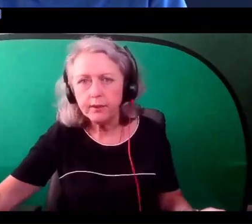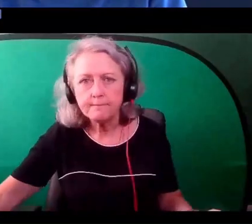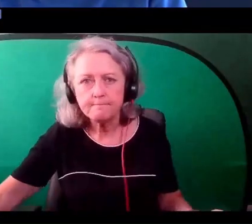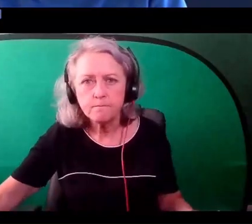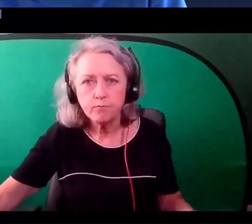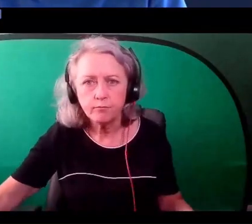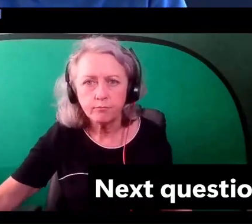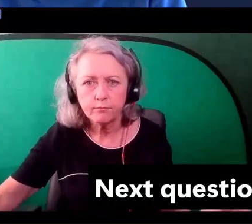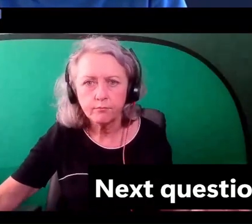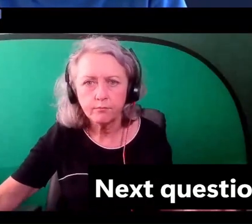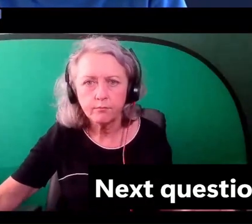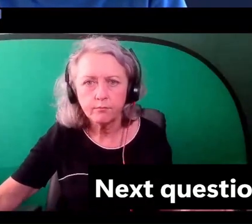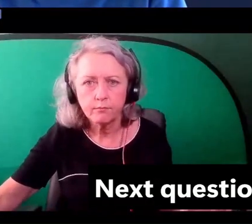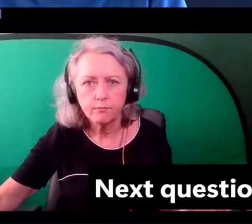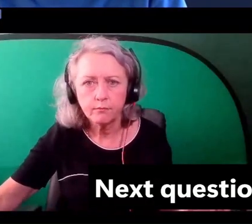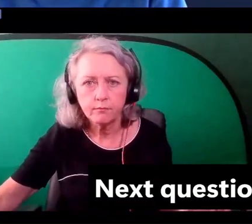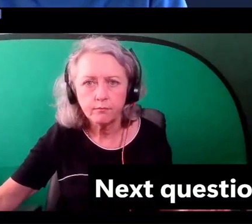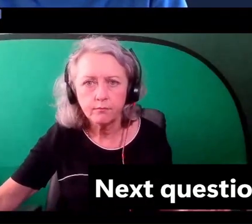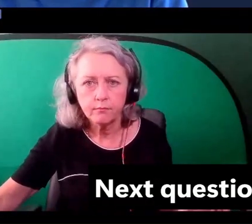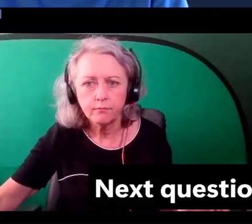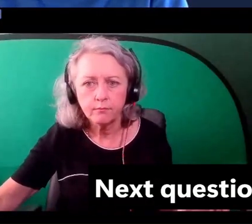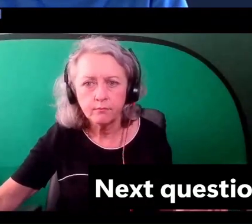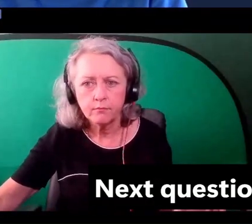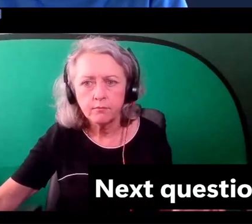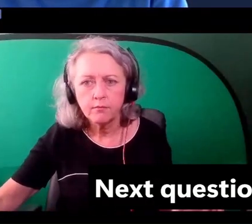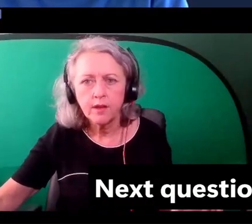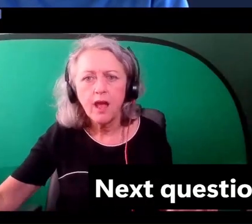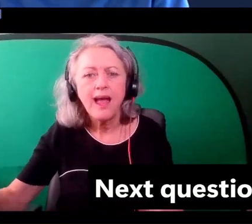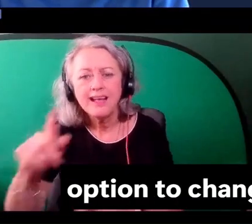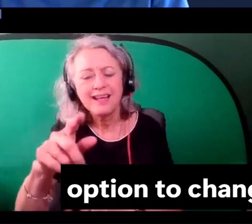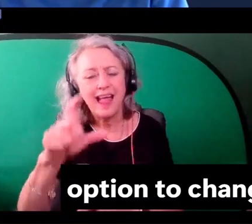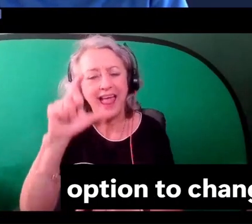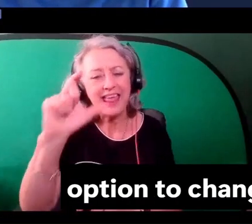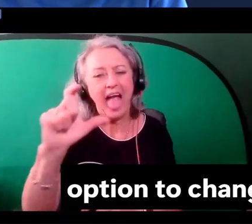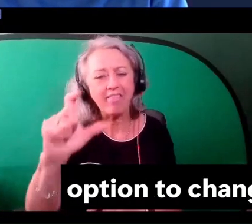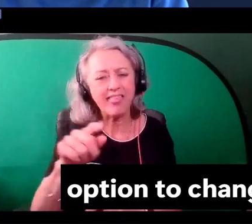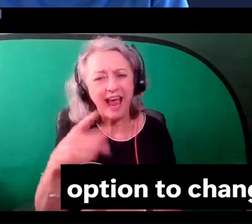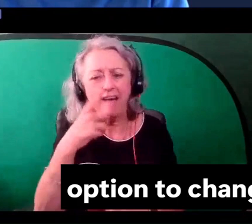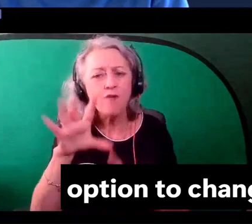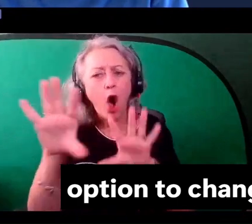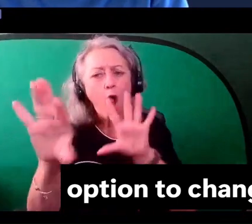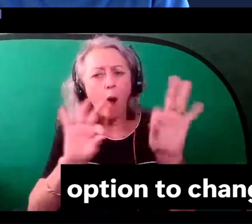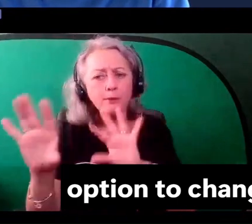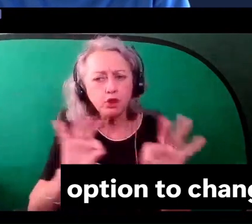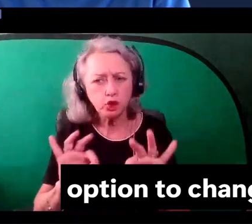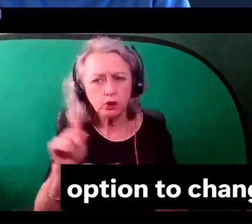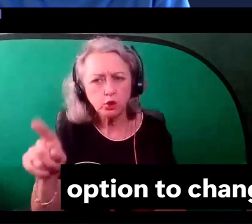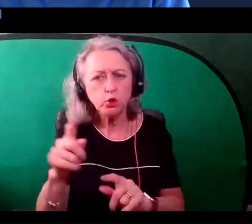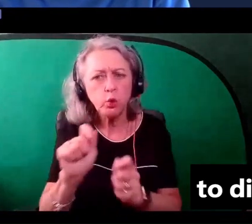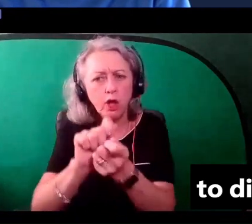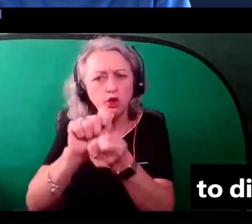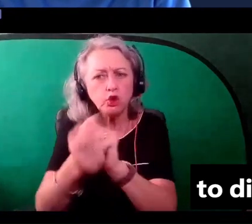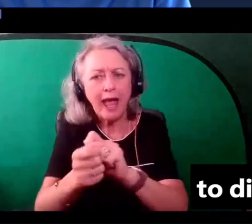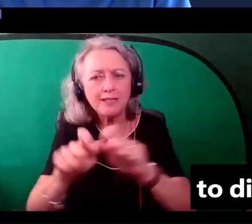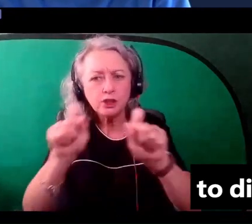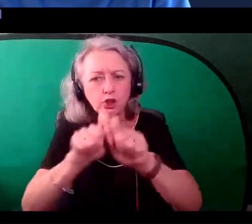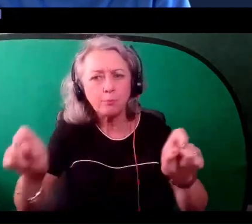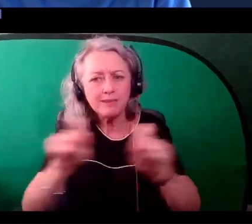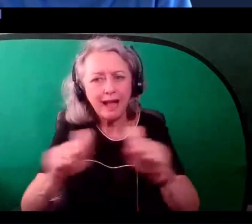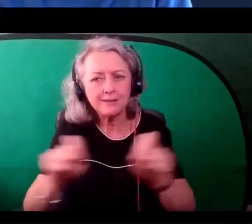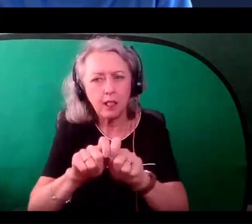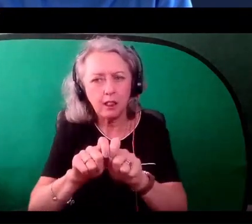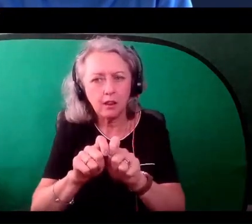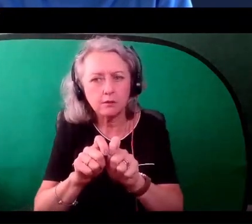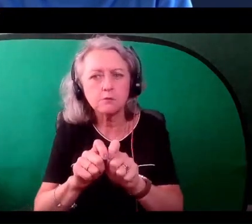Thanks, Jason. Next question from Kathy. Is there an option to change the subtitle background to different colour?